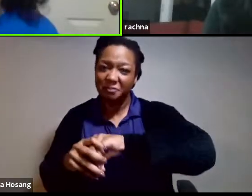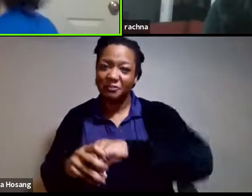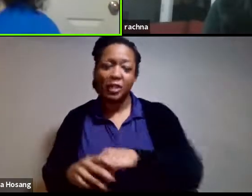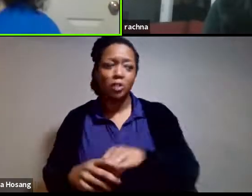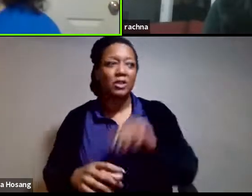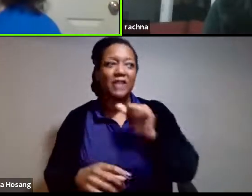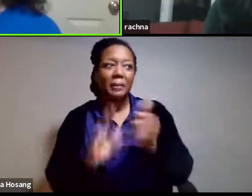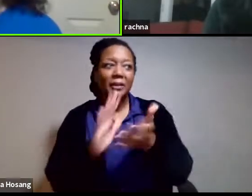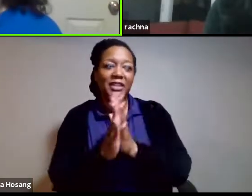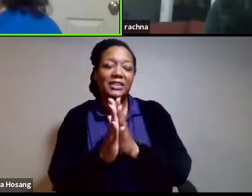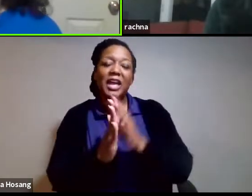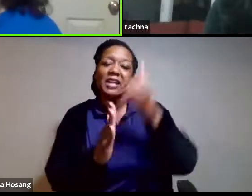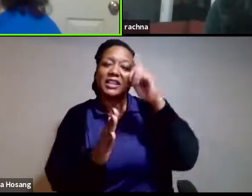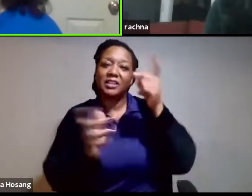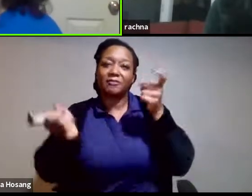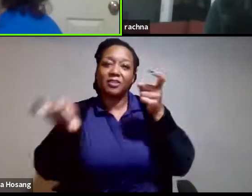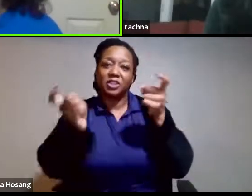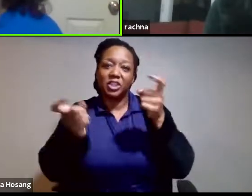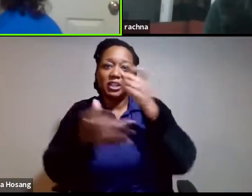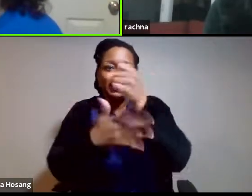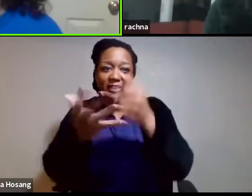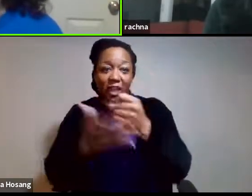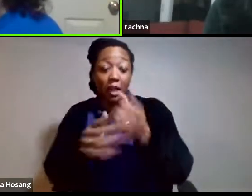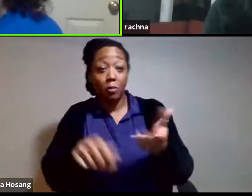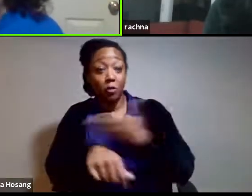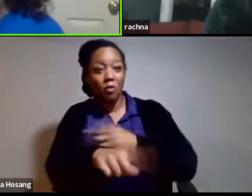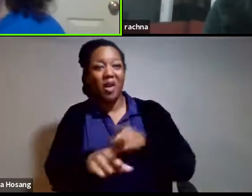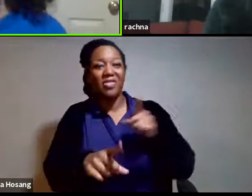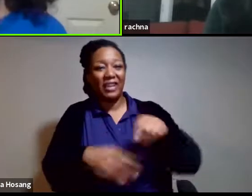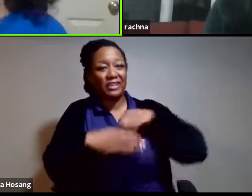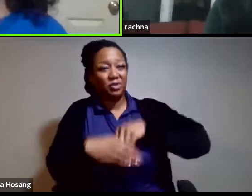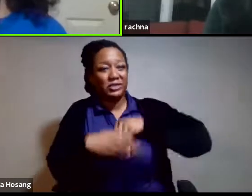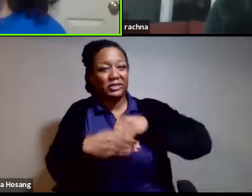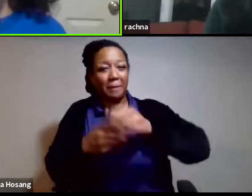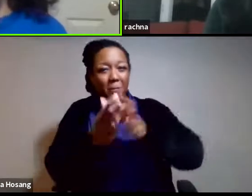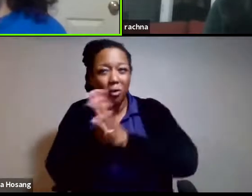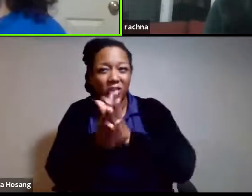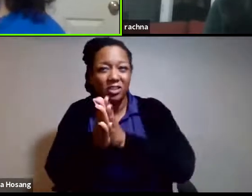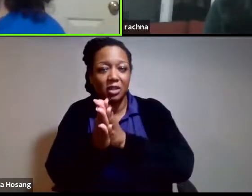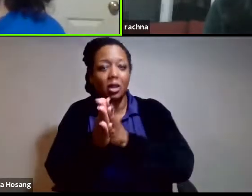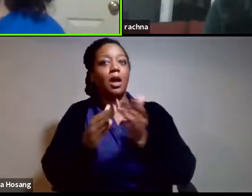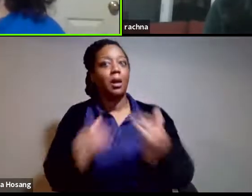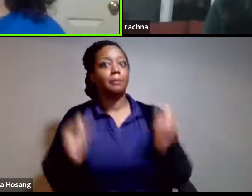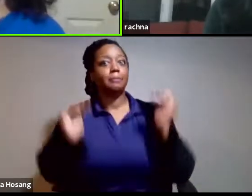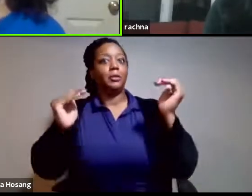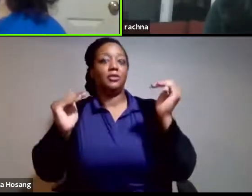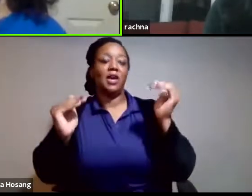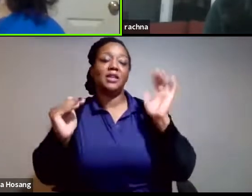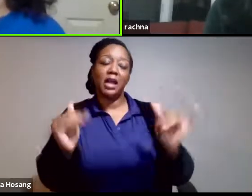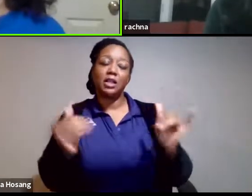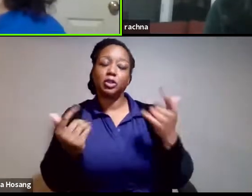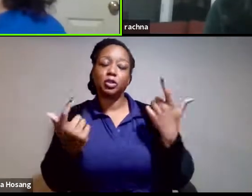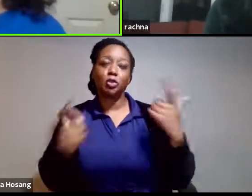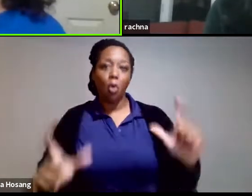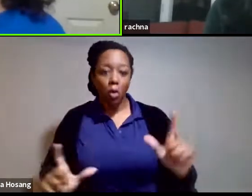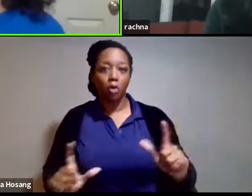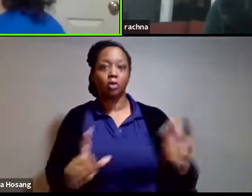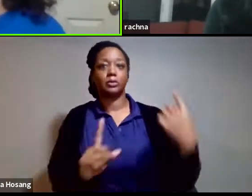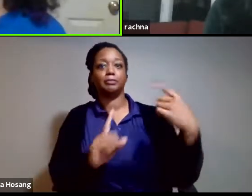improved, but the intrinsic motivation improved, which makes a huge difference for some kids.